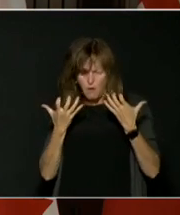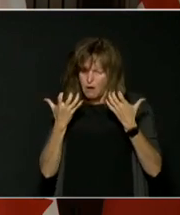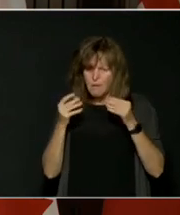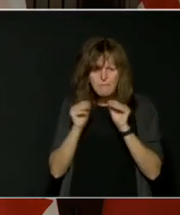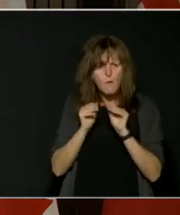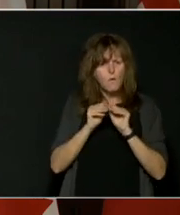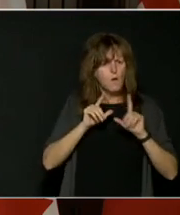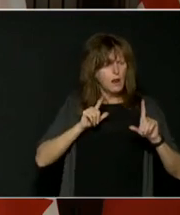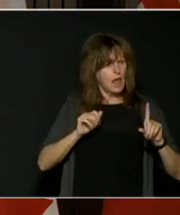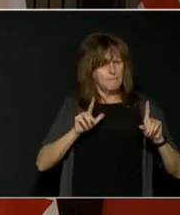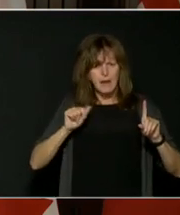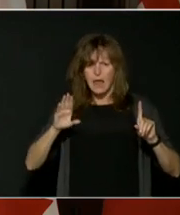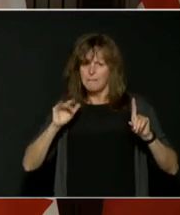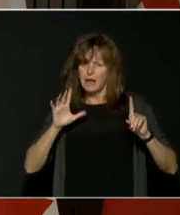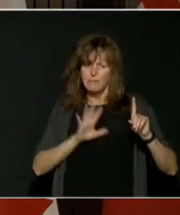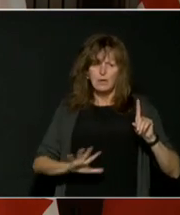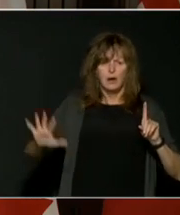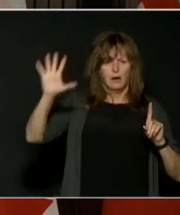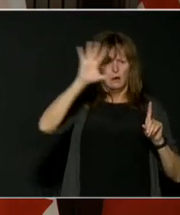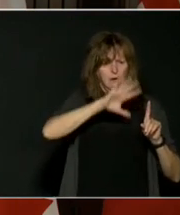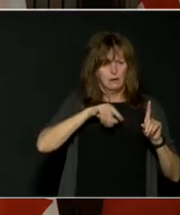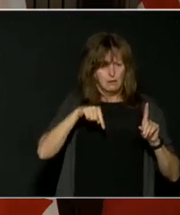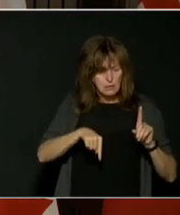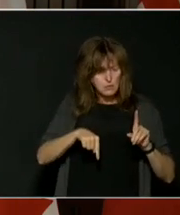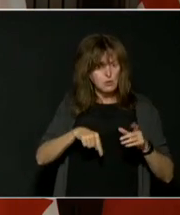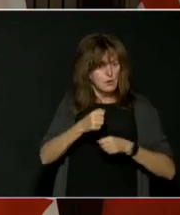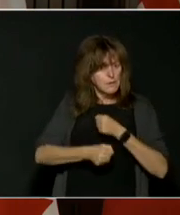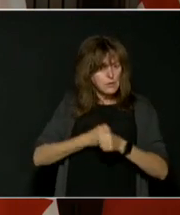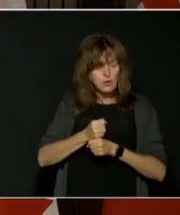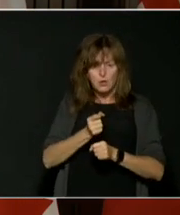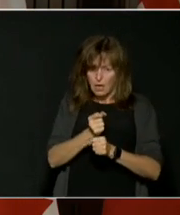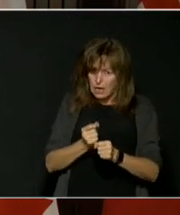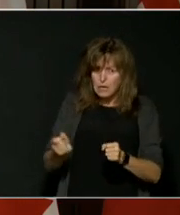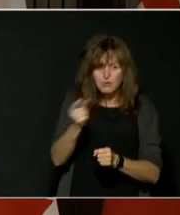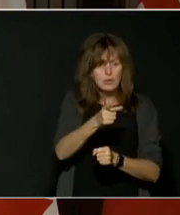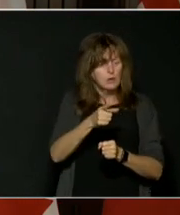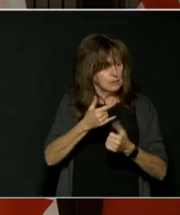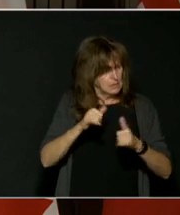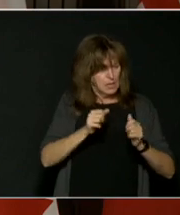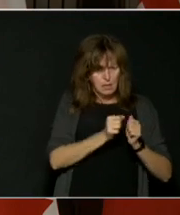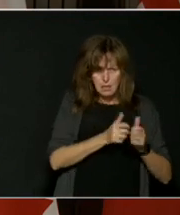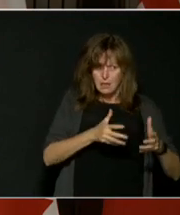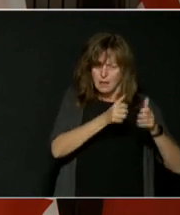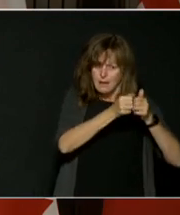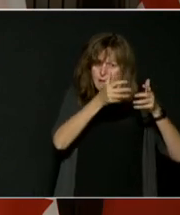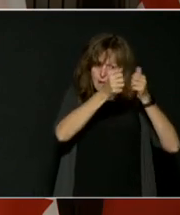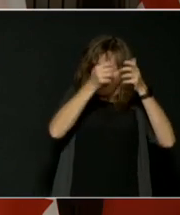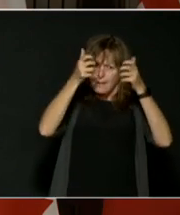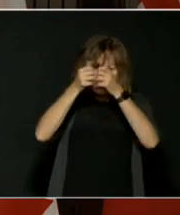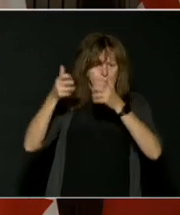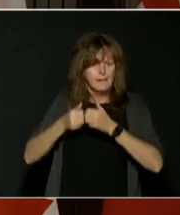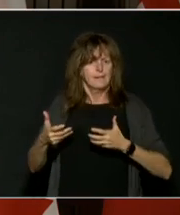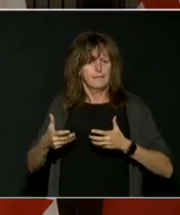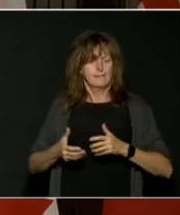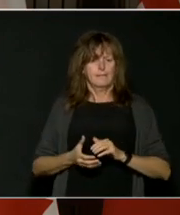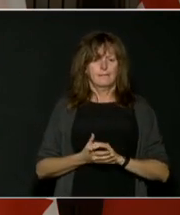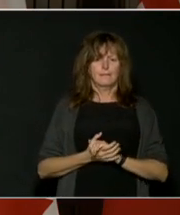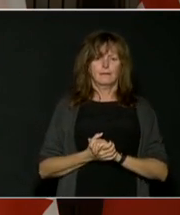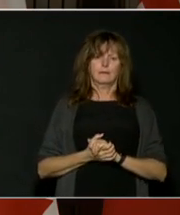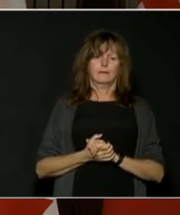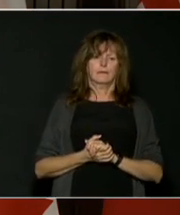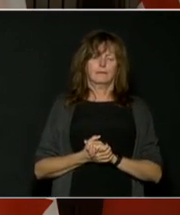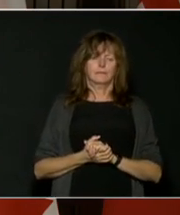this season and into the new year. One other comment that I would make, and I think I will go just pick up on one of the comments that Dr. Allen made